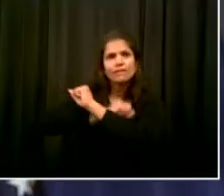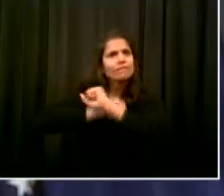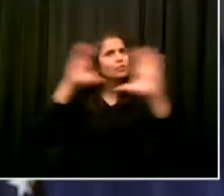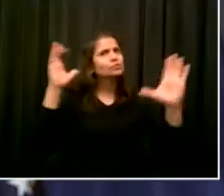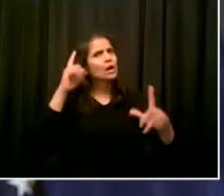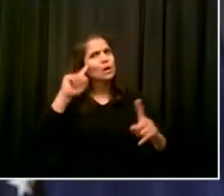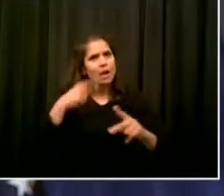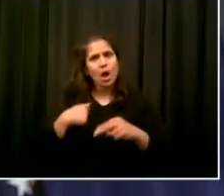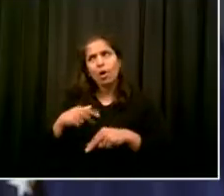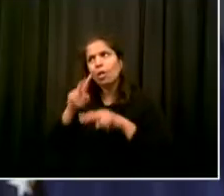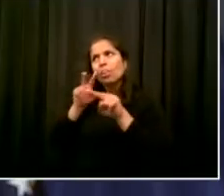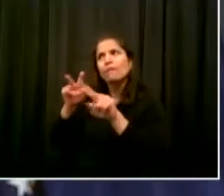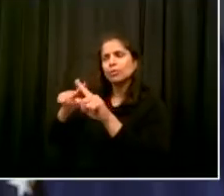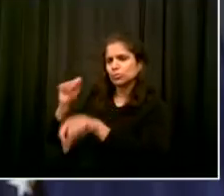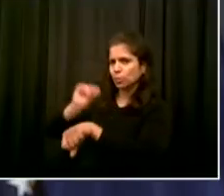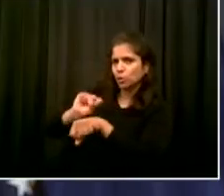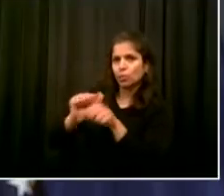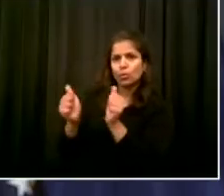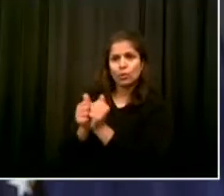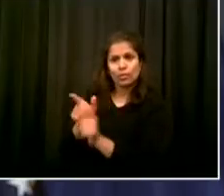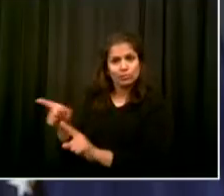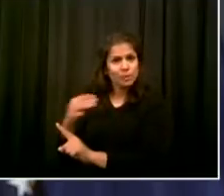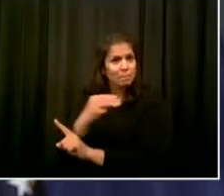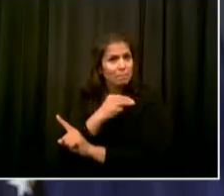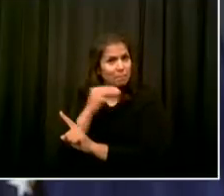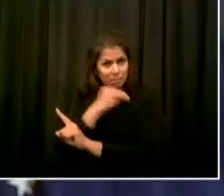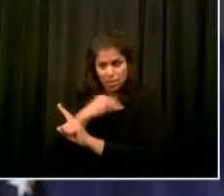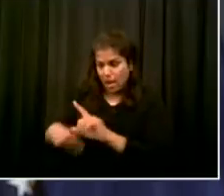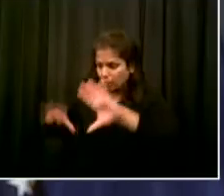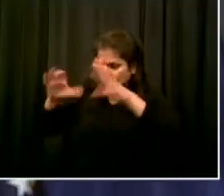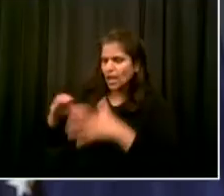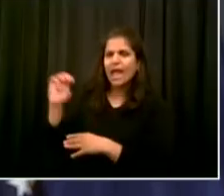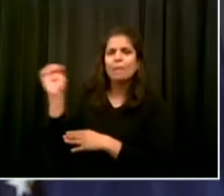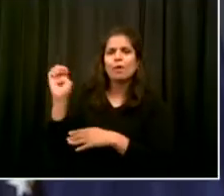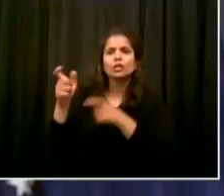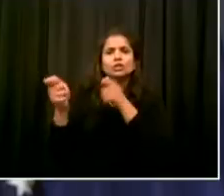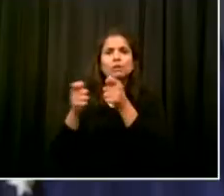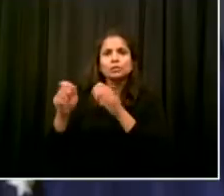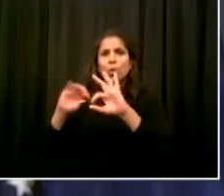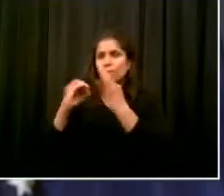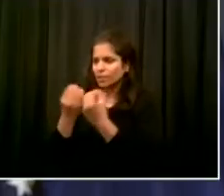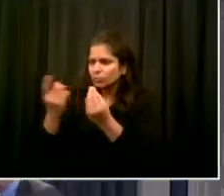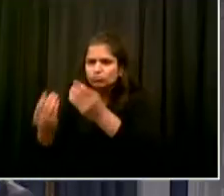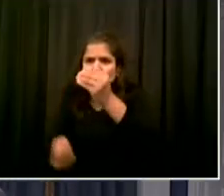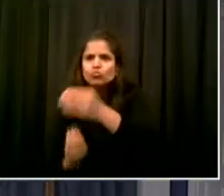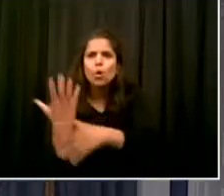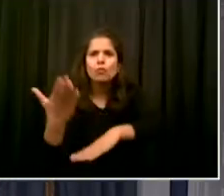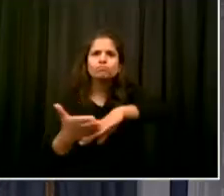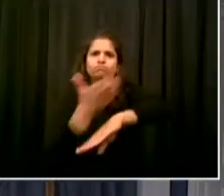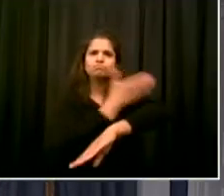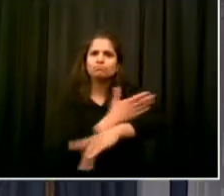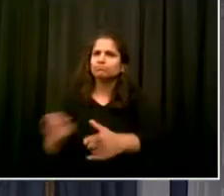looking forward to really seeing this movement grow. So, thank you. Thank you so